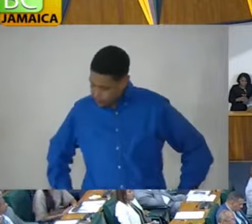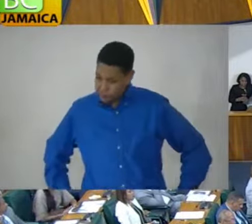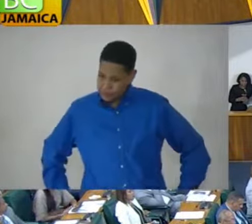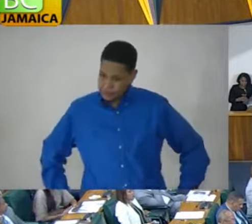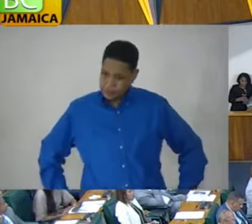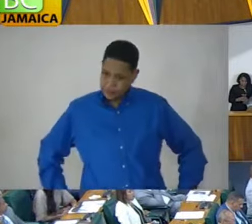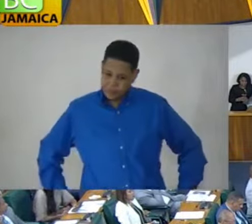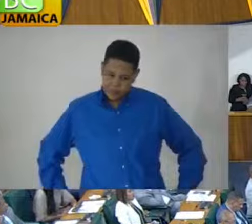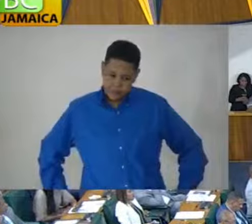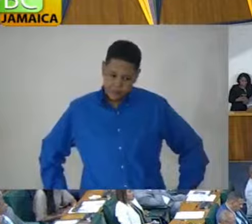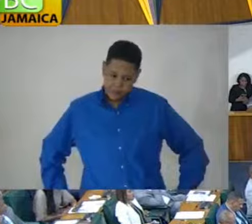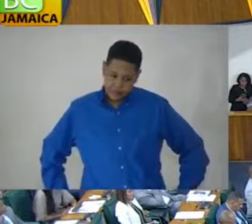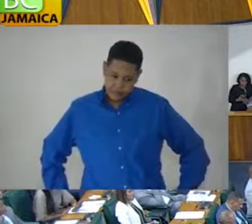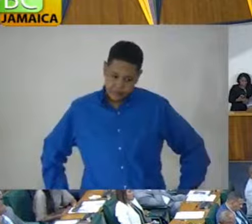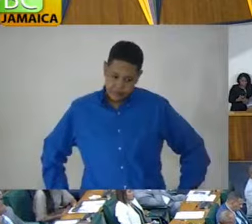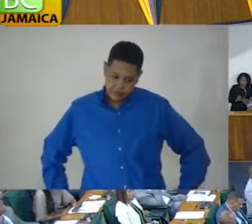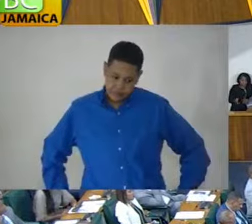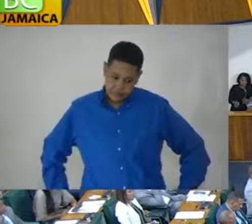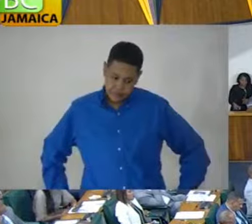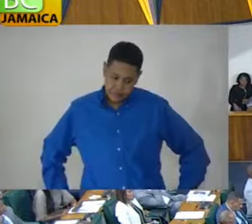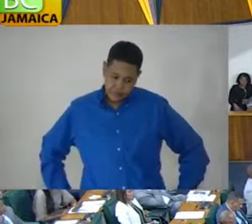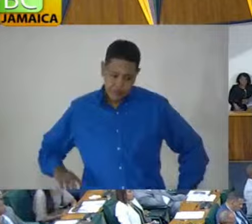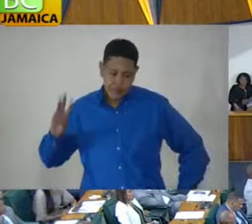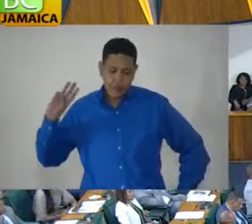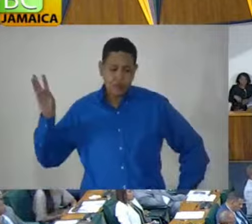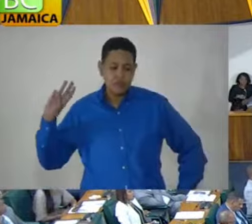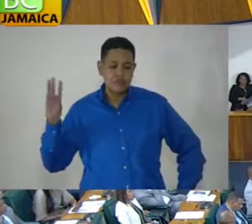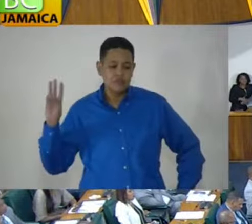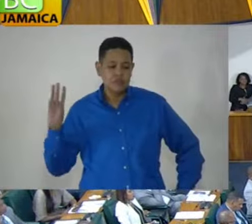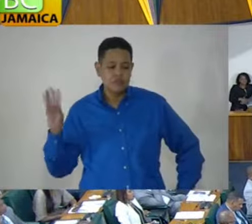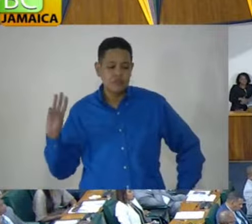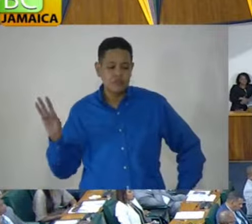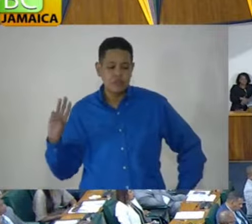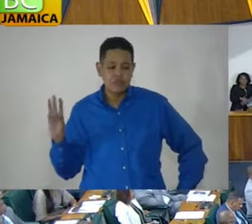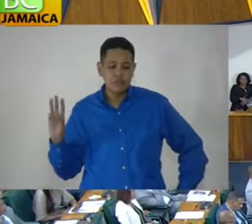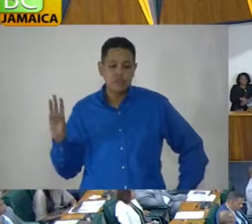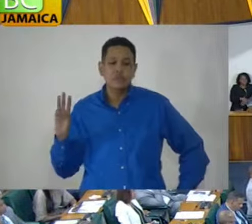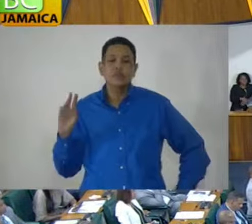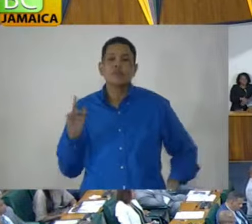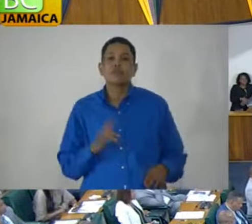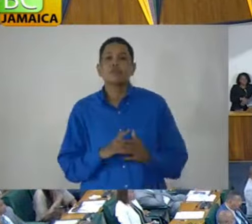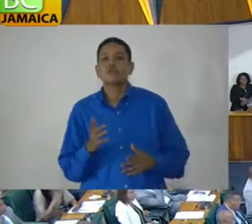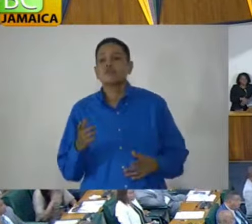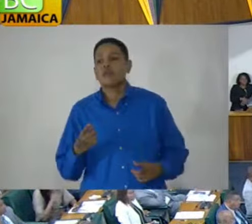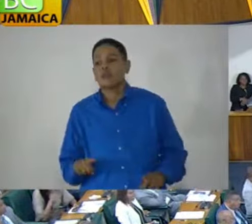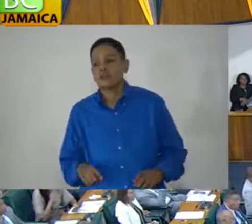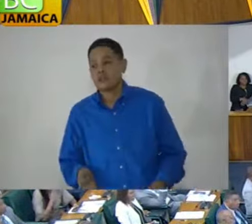Clarendon, Northwest? From Westmoreland. From Westmoreland Central it is.